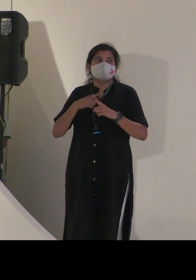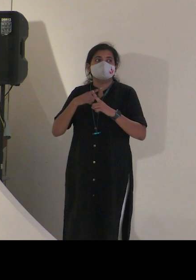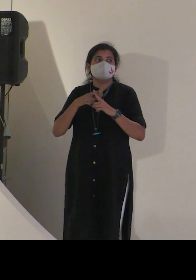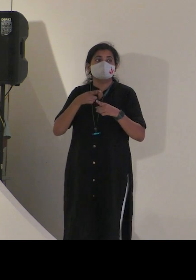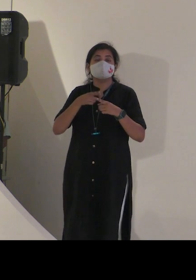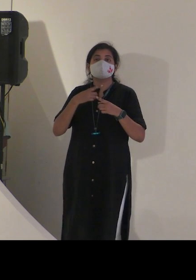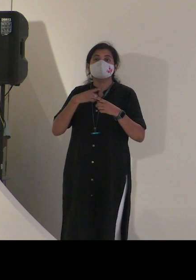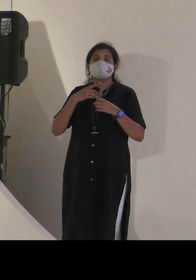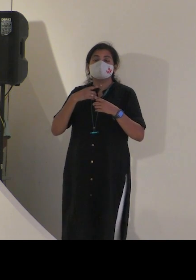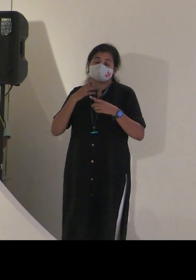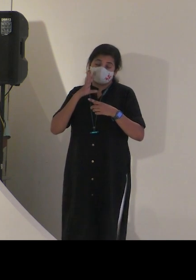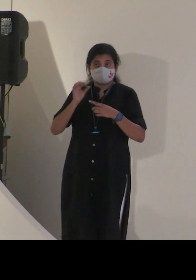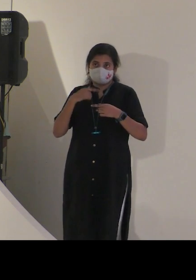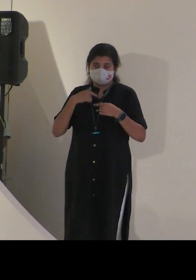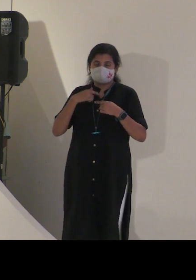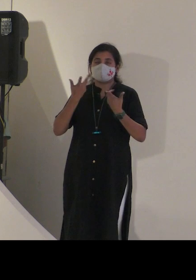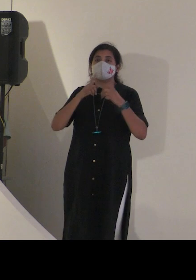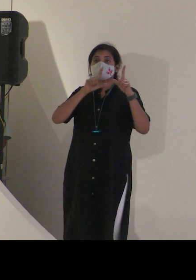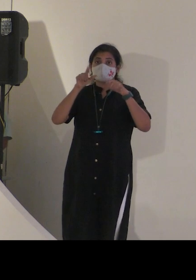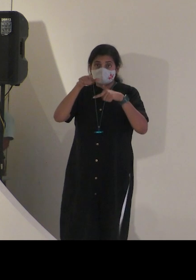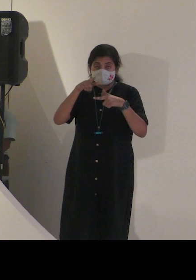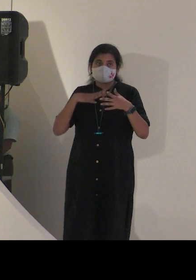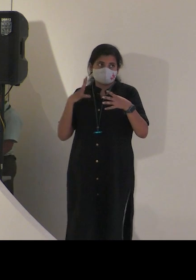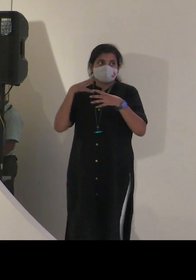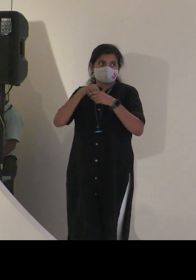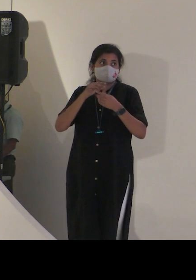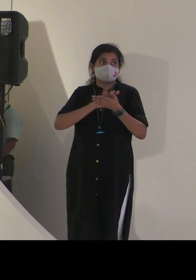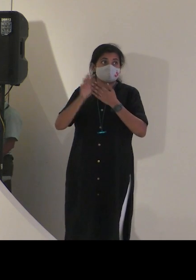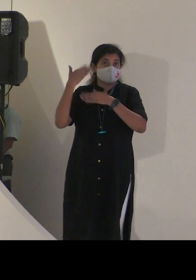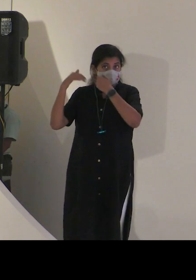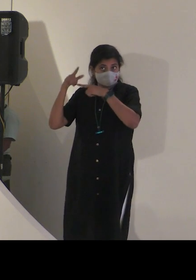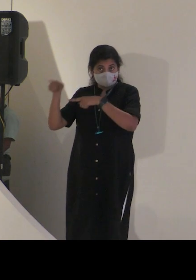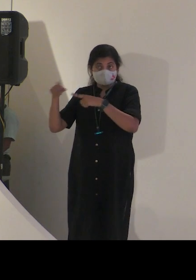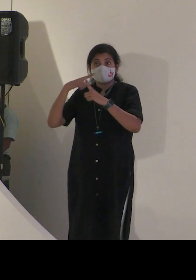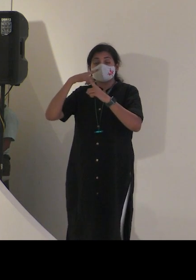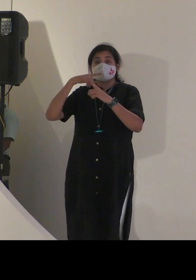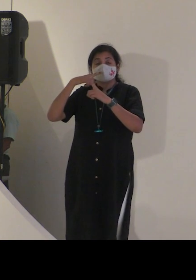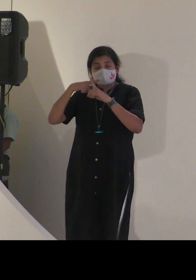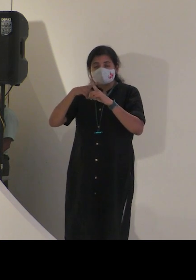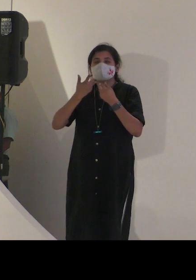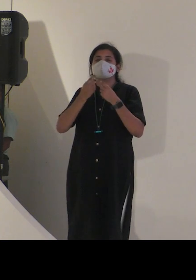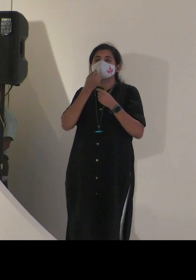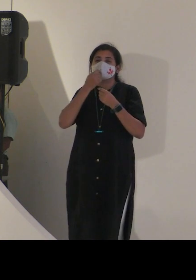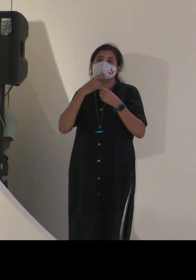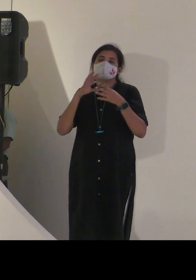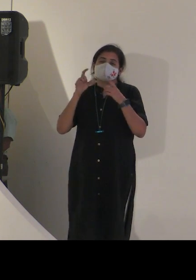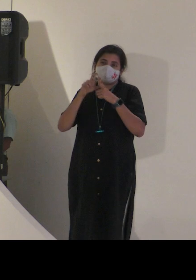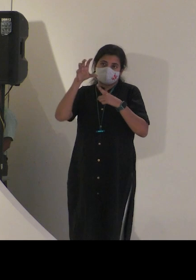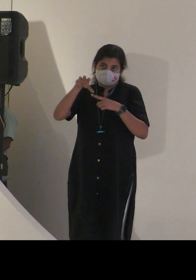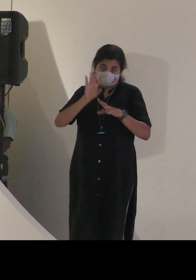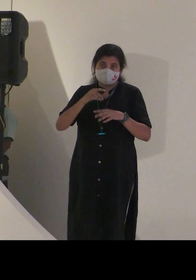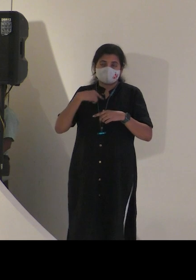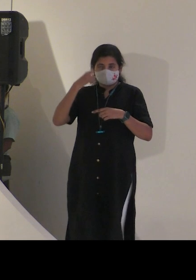us in the museum, because we are a part of the History of Medicine department. So here, I think it was the